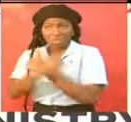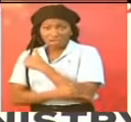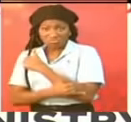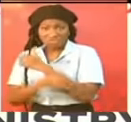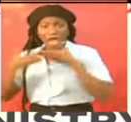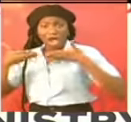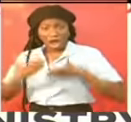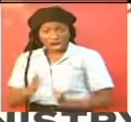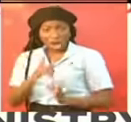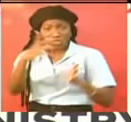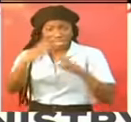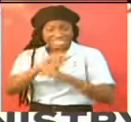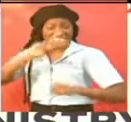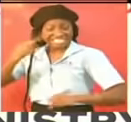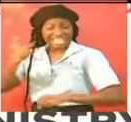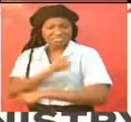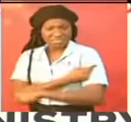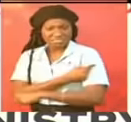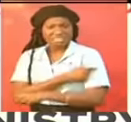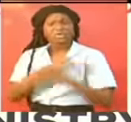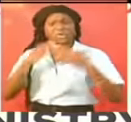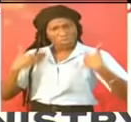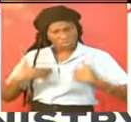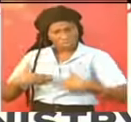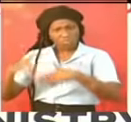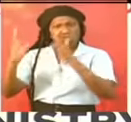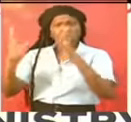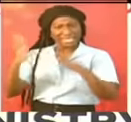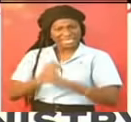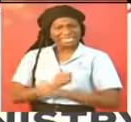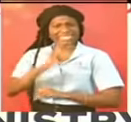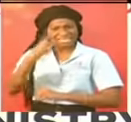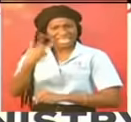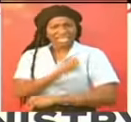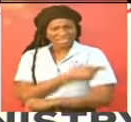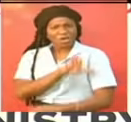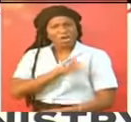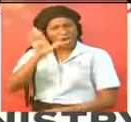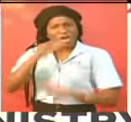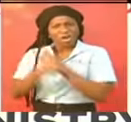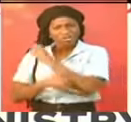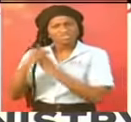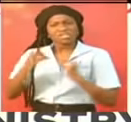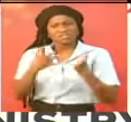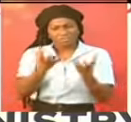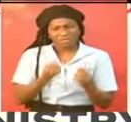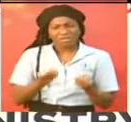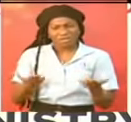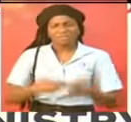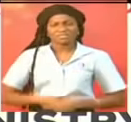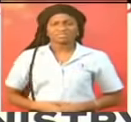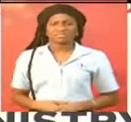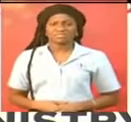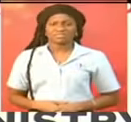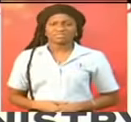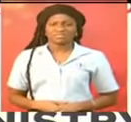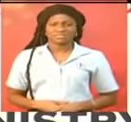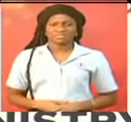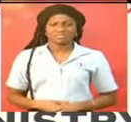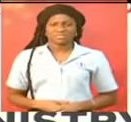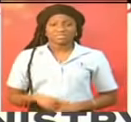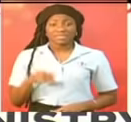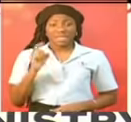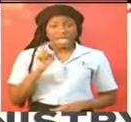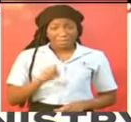encouraged to do so at the time that you would have, that you would generally have been recommended to do so with your vaccine appointment, and you'd have to have